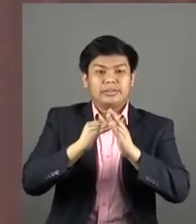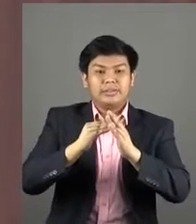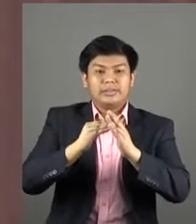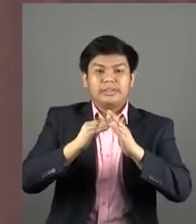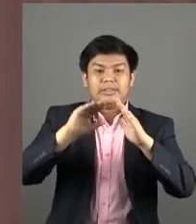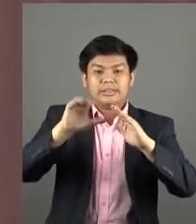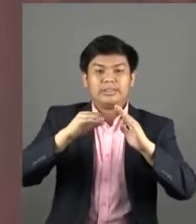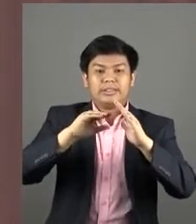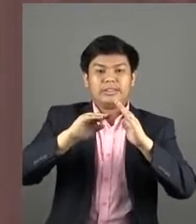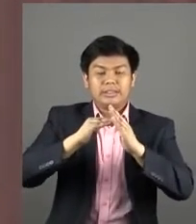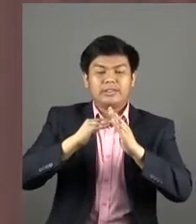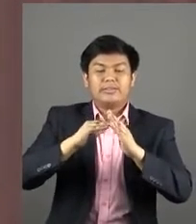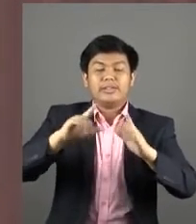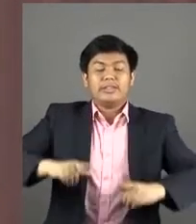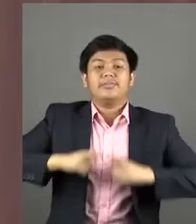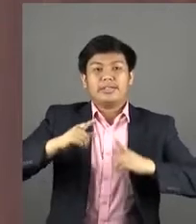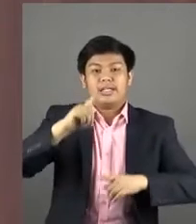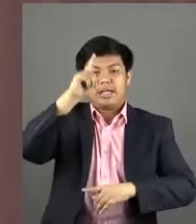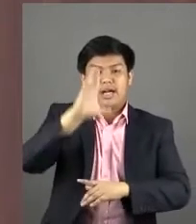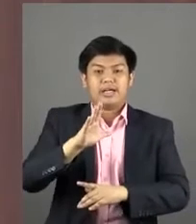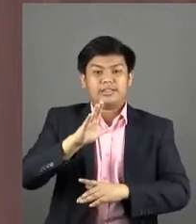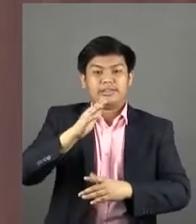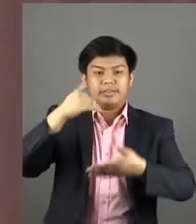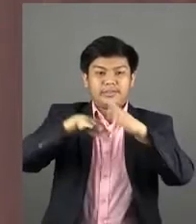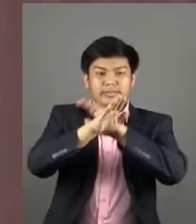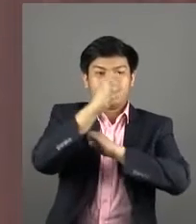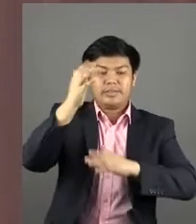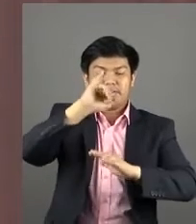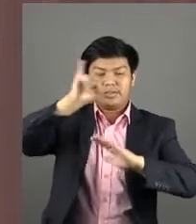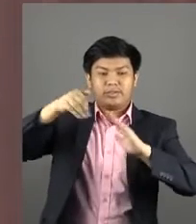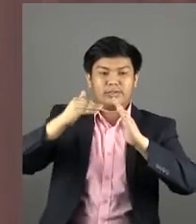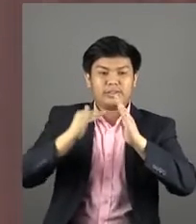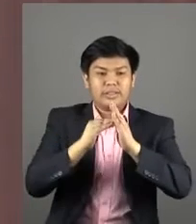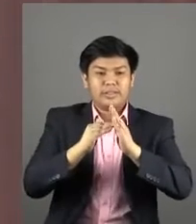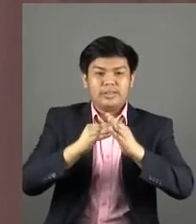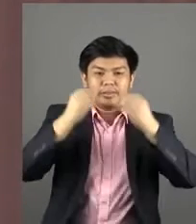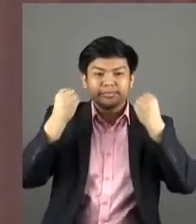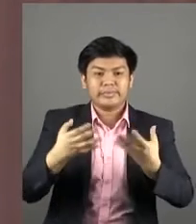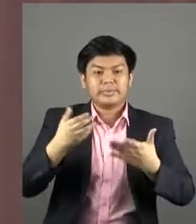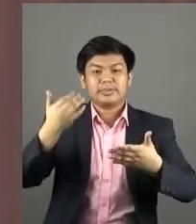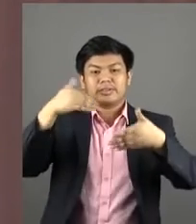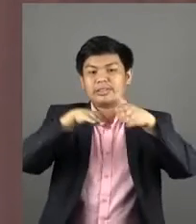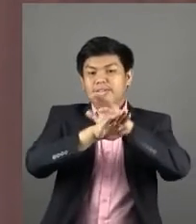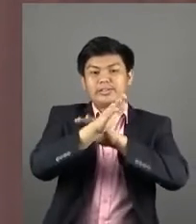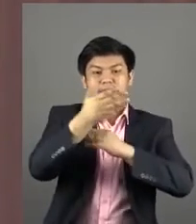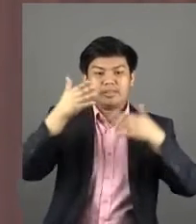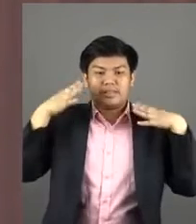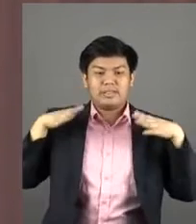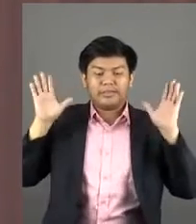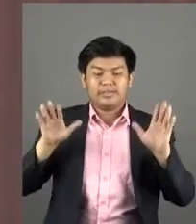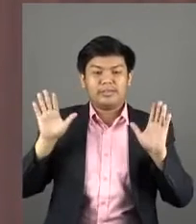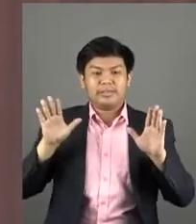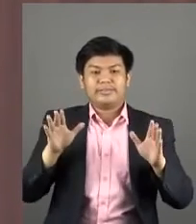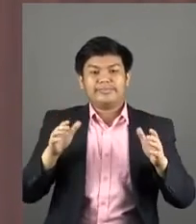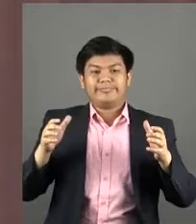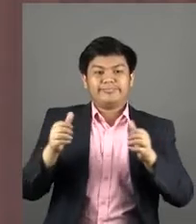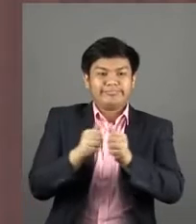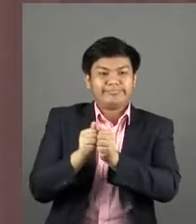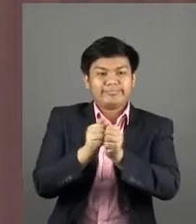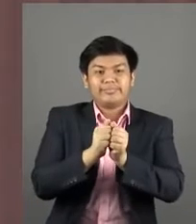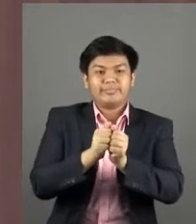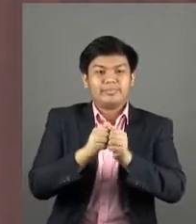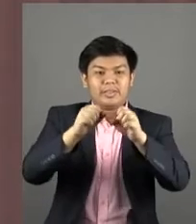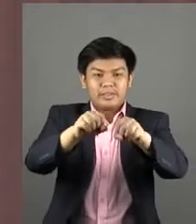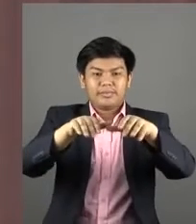city of the living God, the heavenly Jerusalem, and to innumerable angels in festal gathering, and to